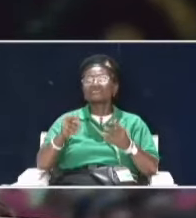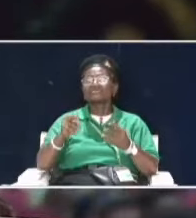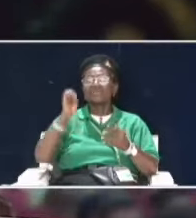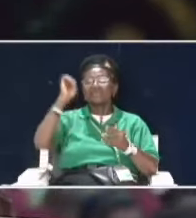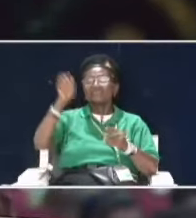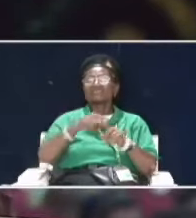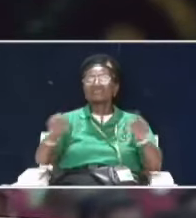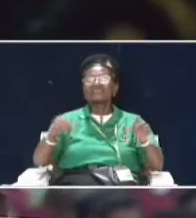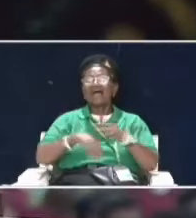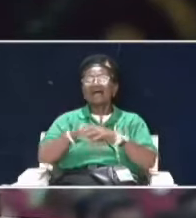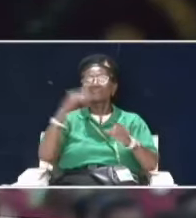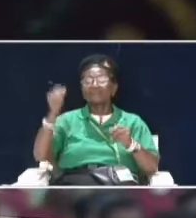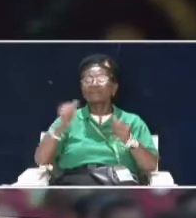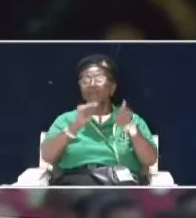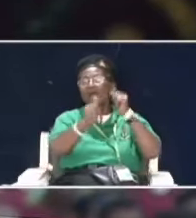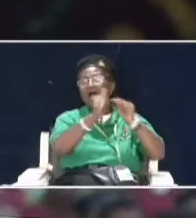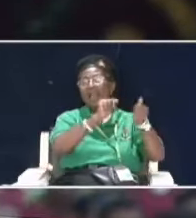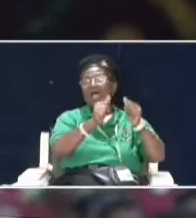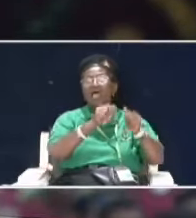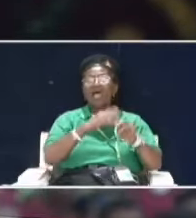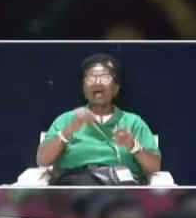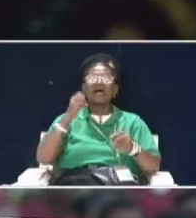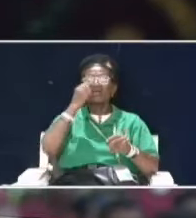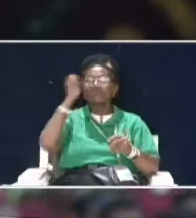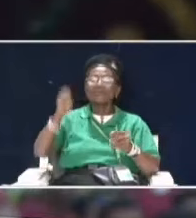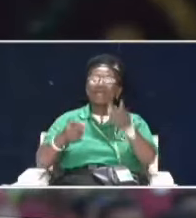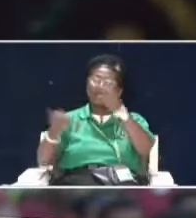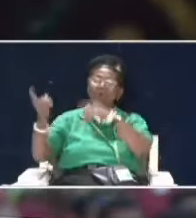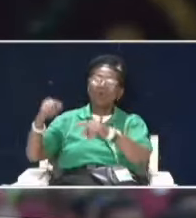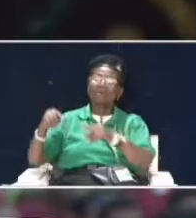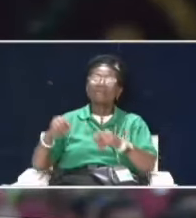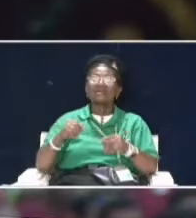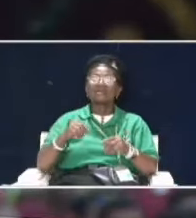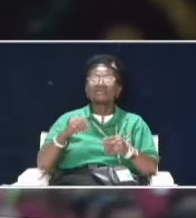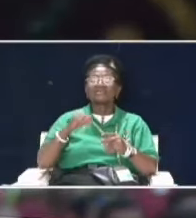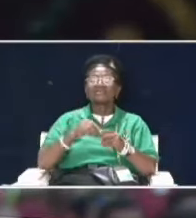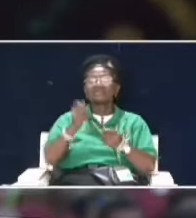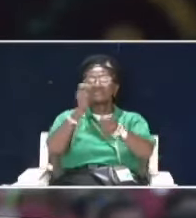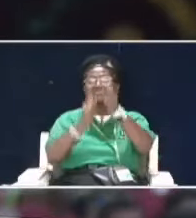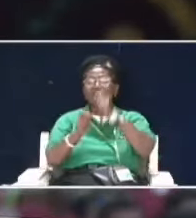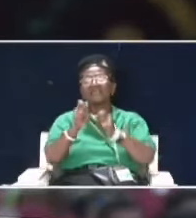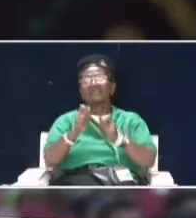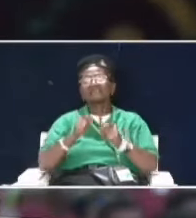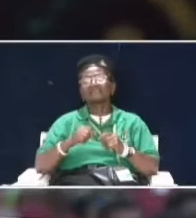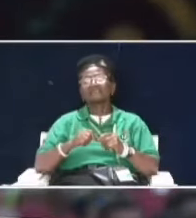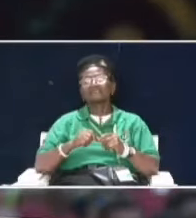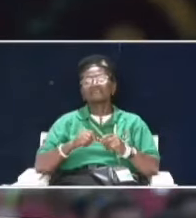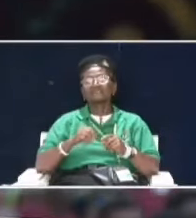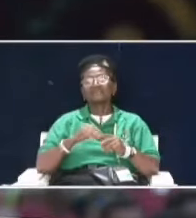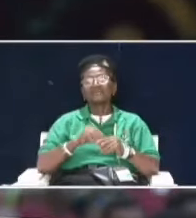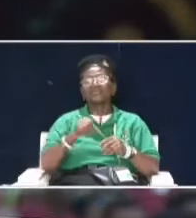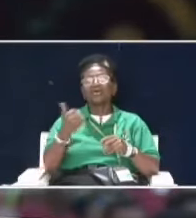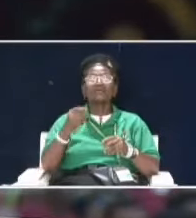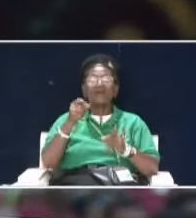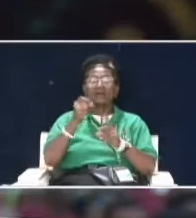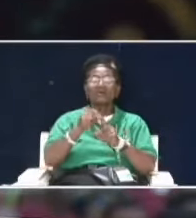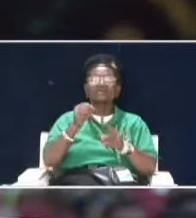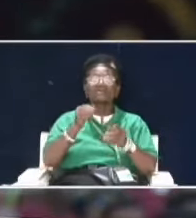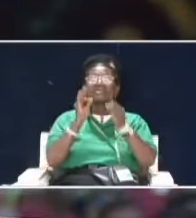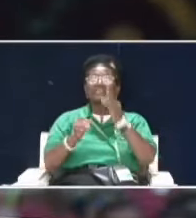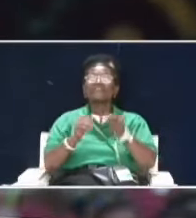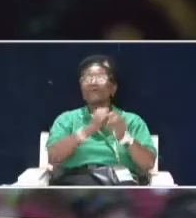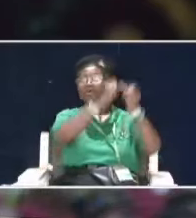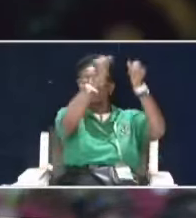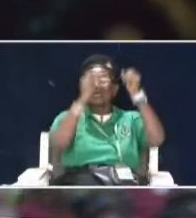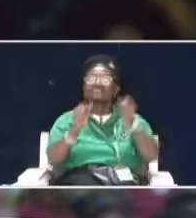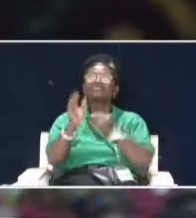of trouble, and the wicked cometh in his stead." In other words, if the Almighty God